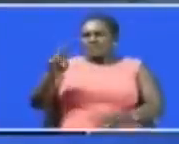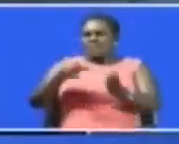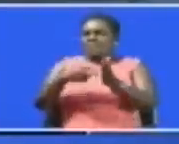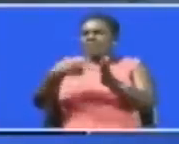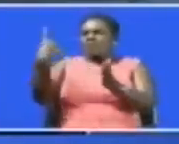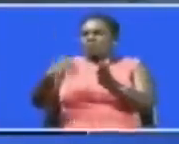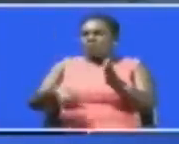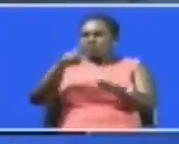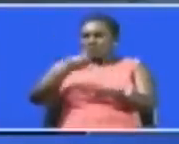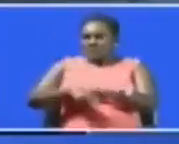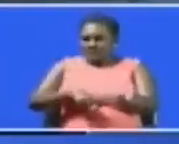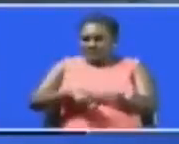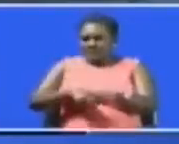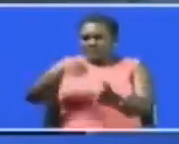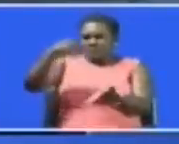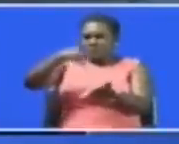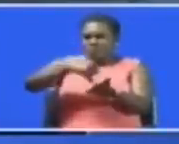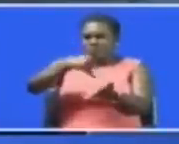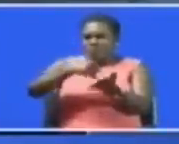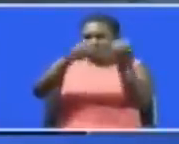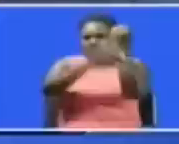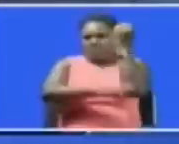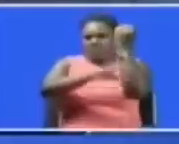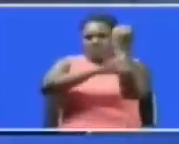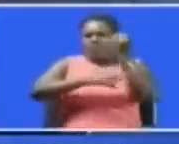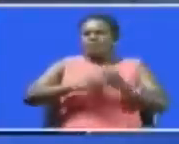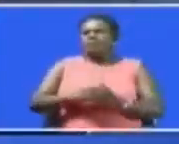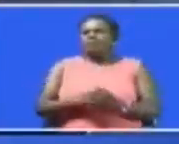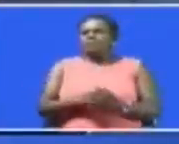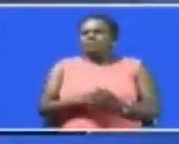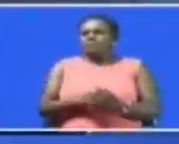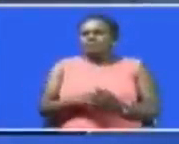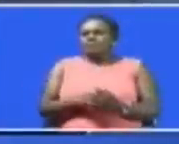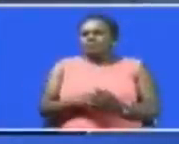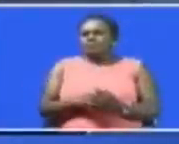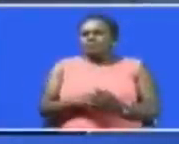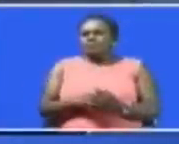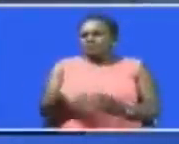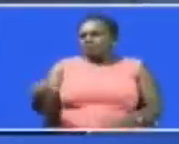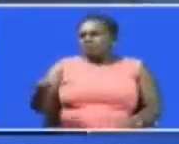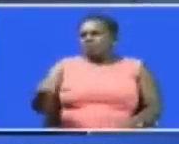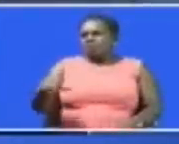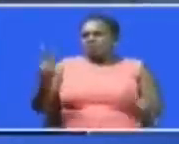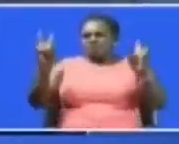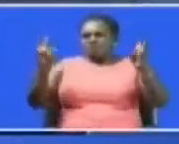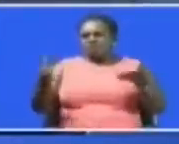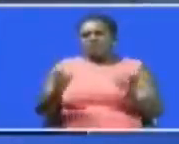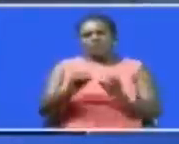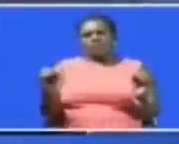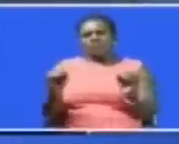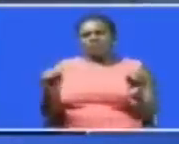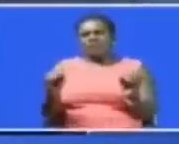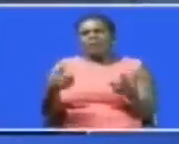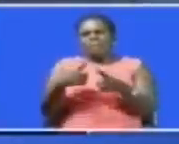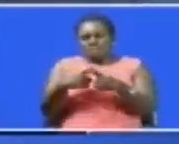that means when it comes to inclusivity in this country. In this country. So the word issue is neither here nor there for me at